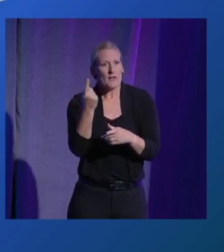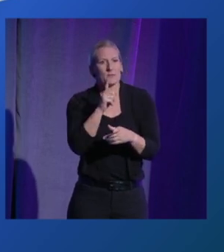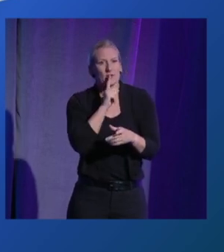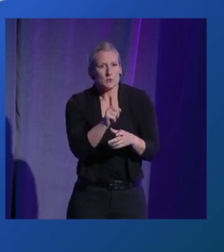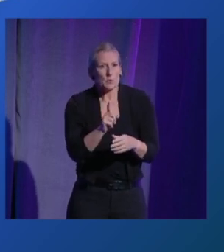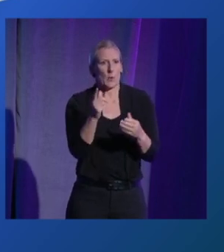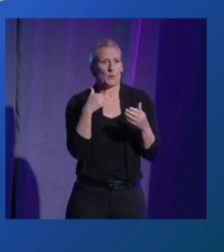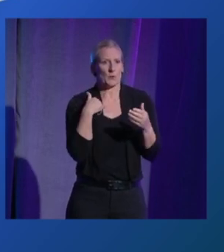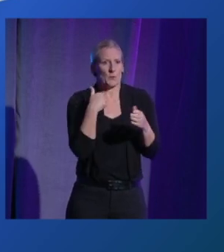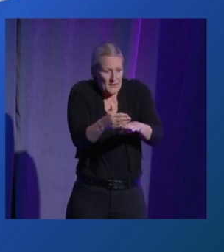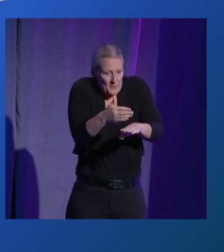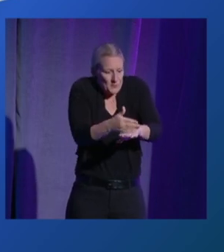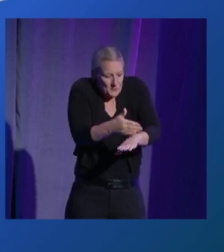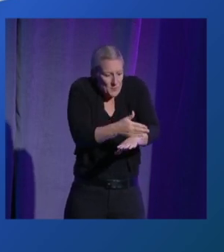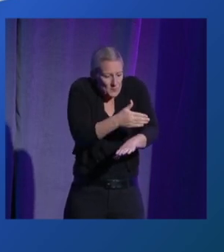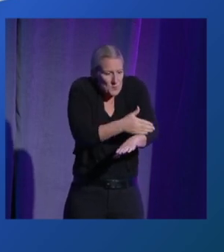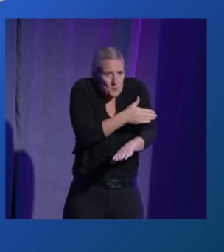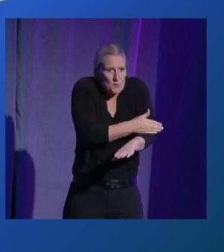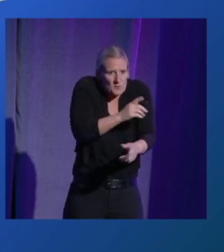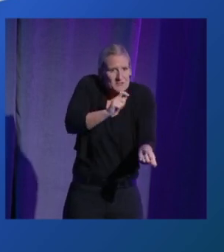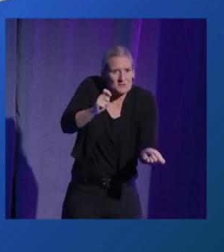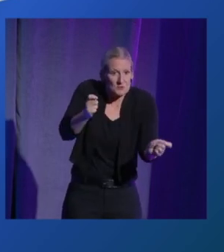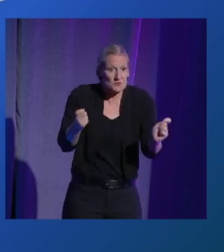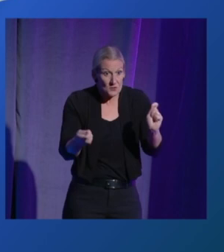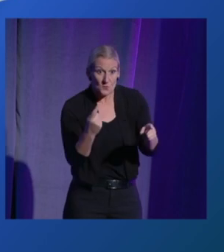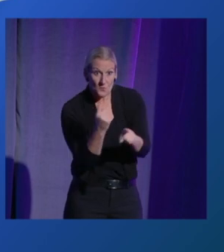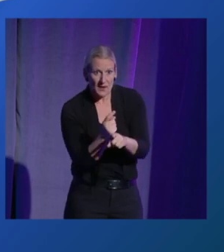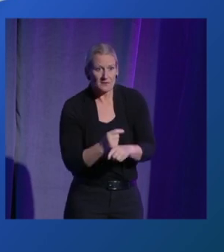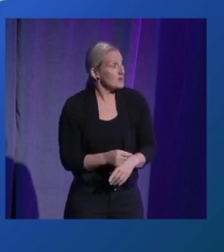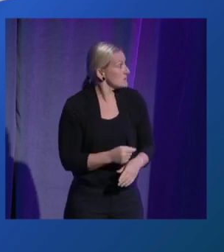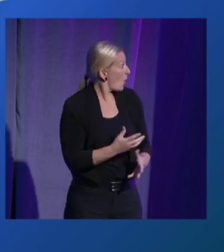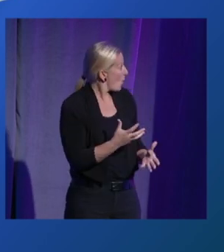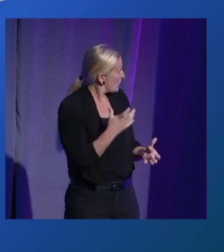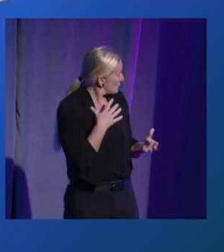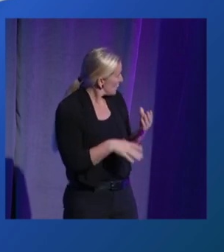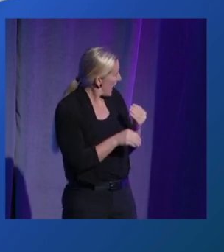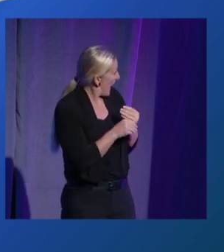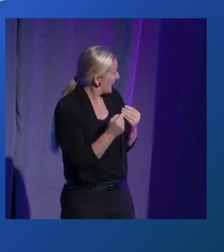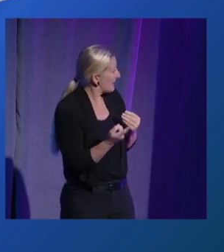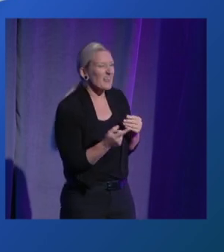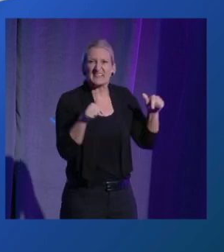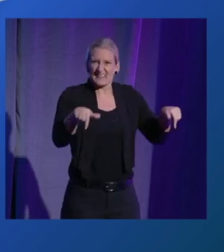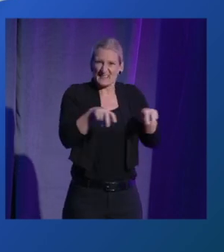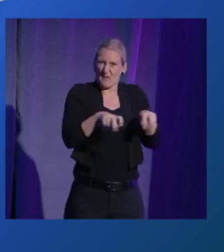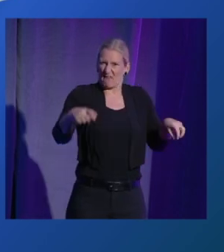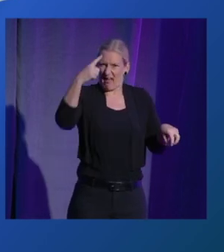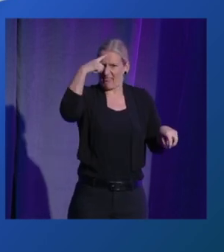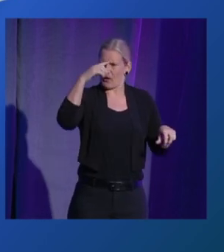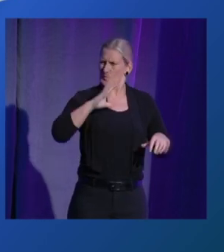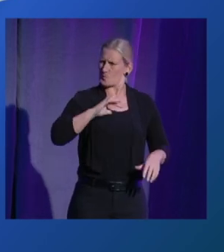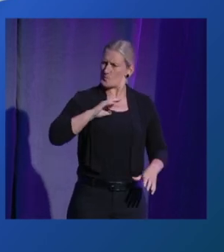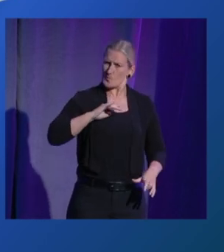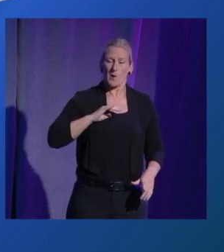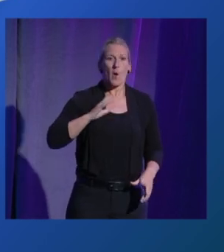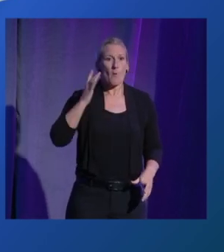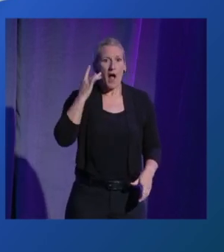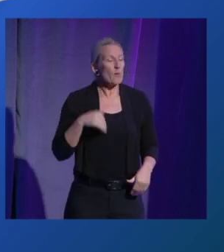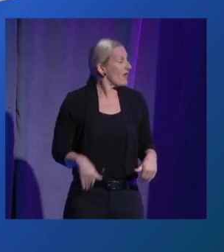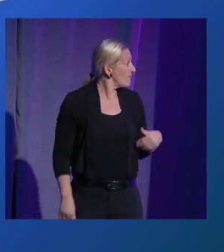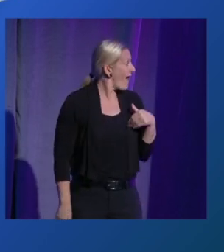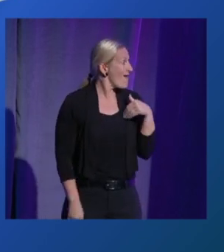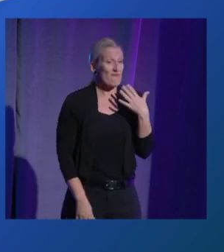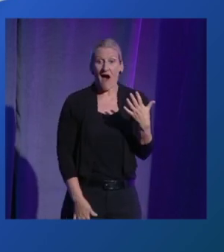that's that's wonderful anybody have anything to add I mean I think what's really unique about this this panel is we're talking to five experts on a